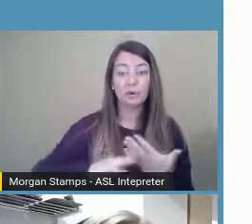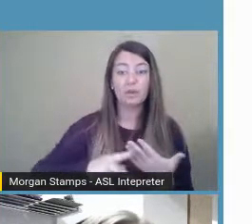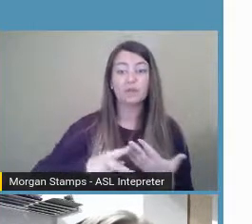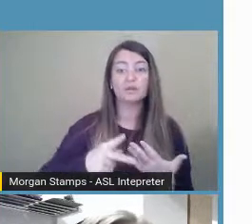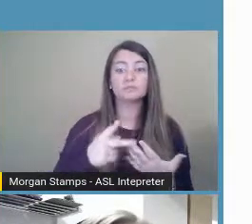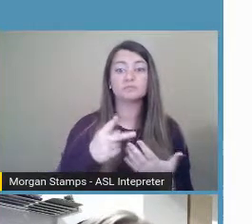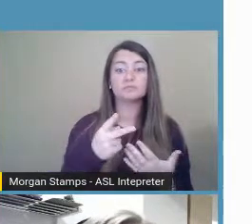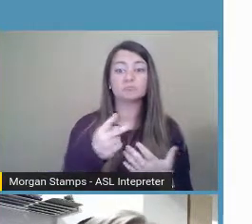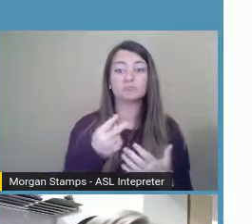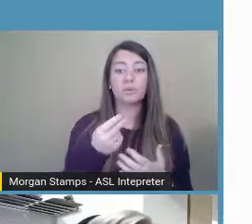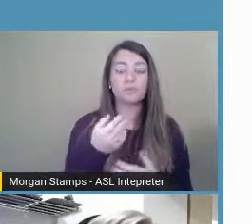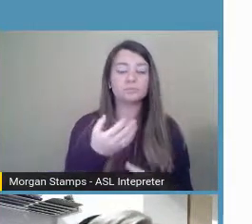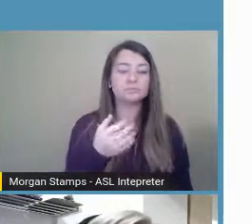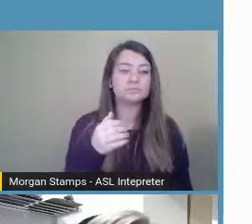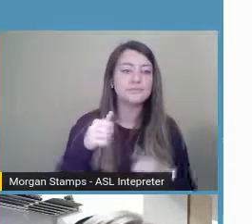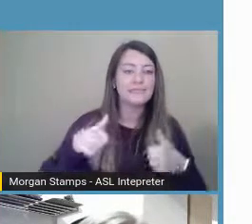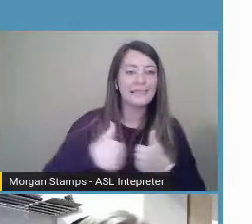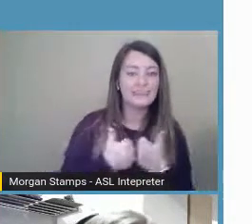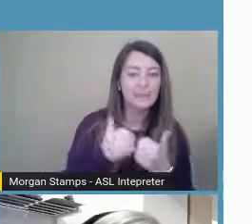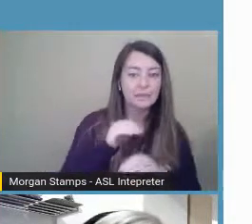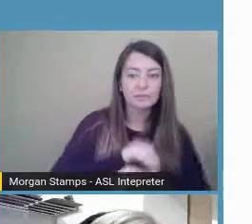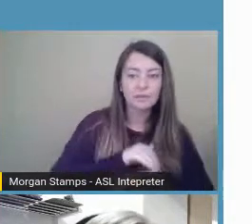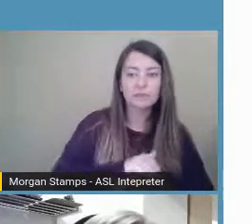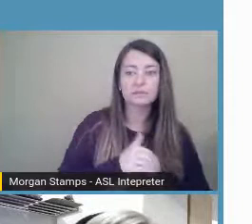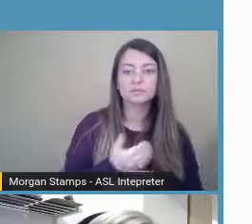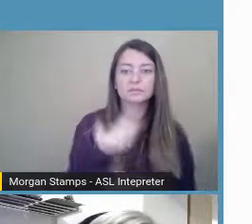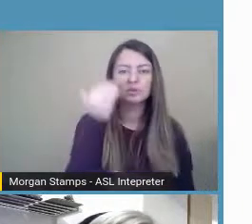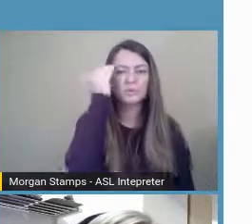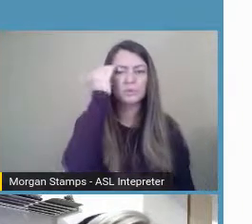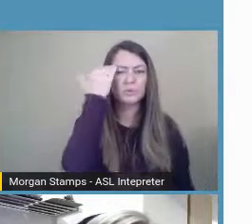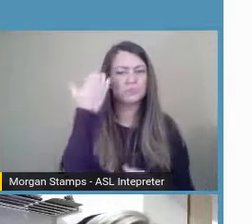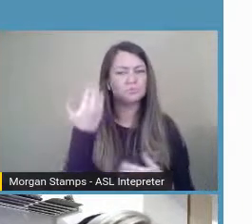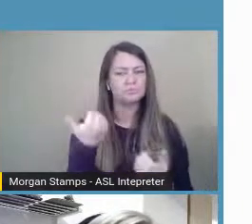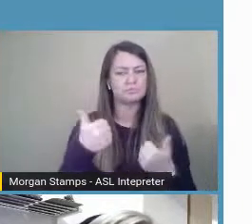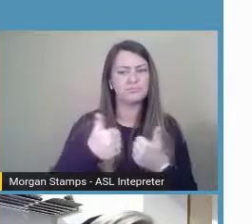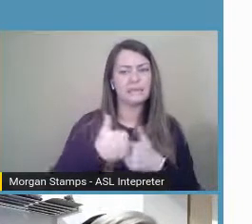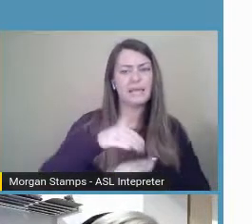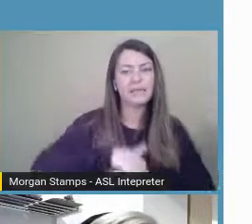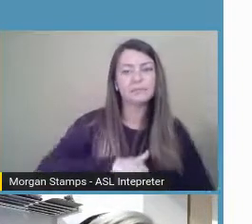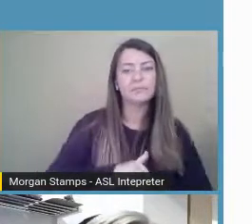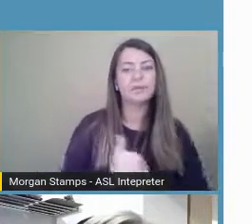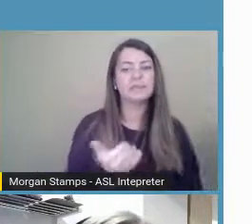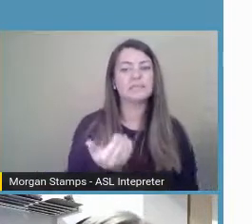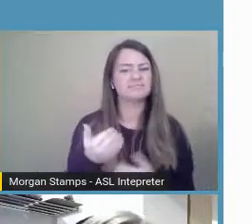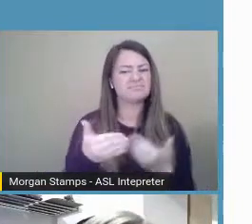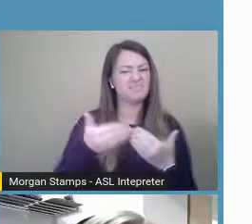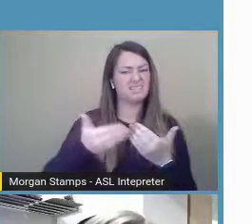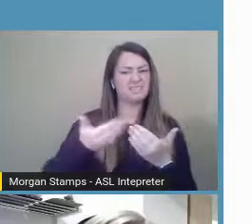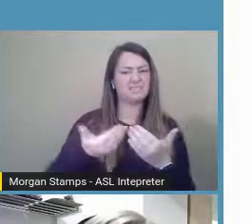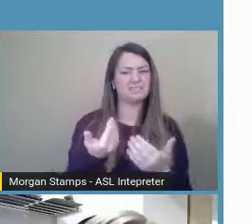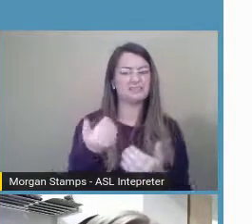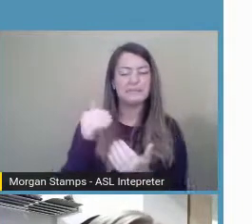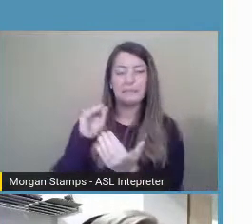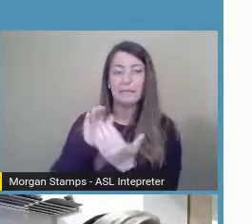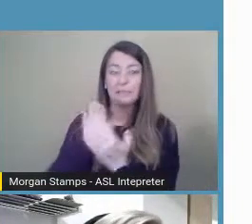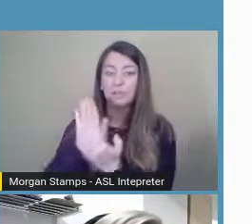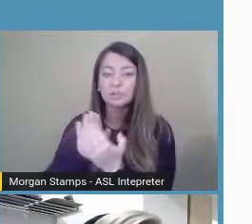technically. So we decided not to play a game per se, but to look at the history and art of